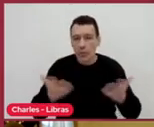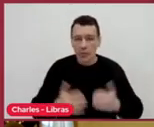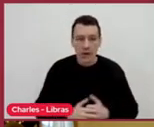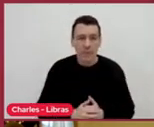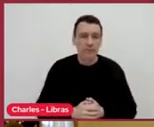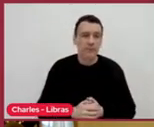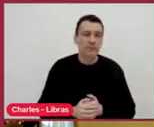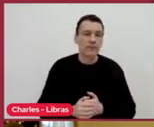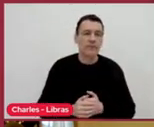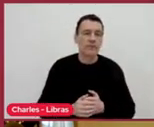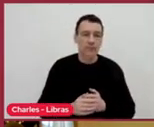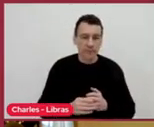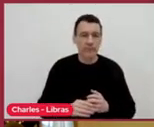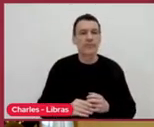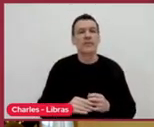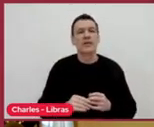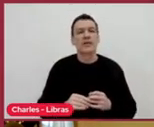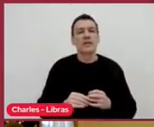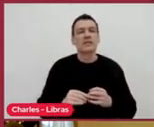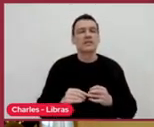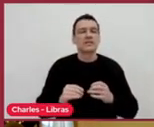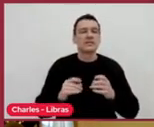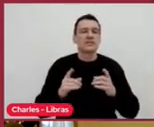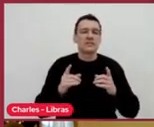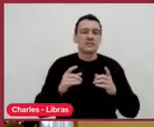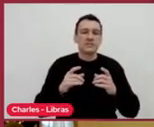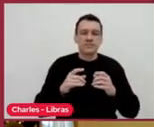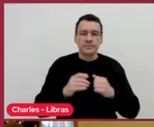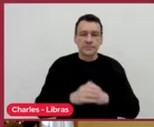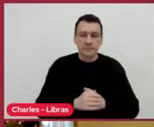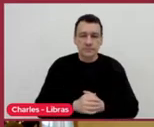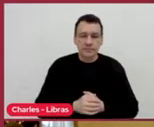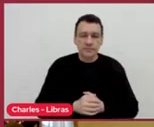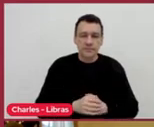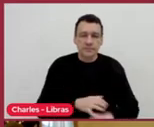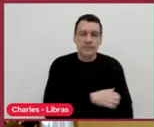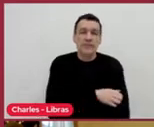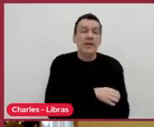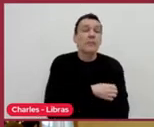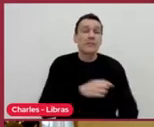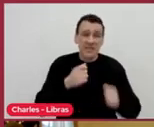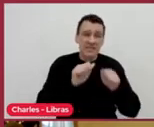do a graph of dependencies. And with this graph,